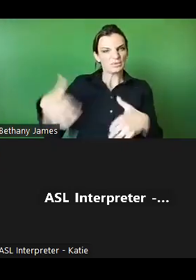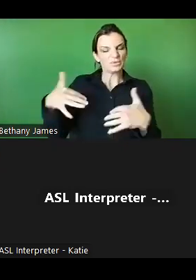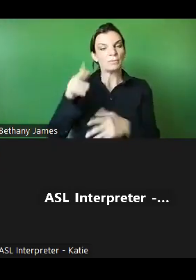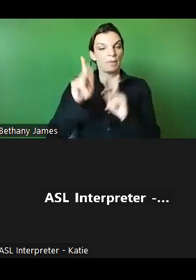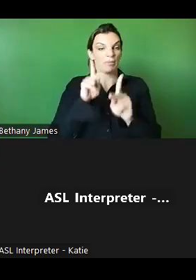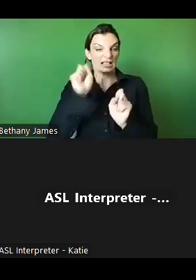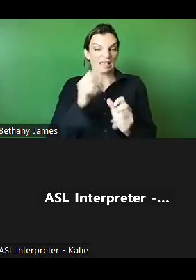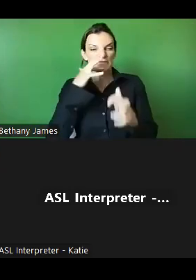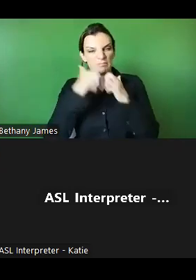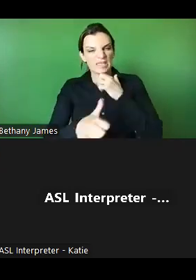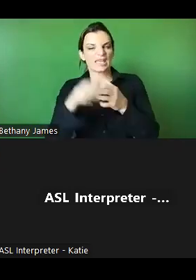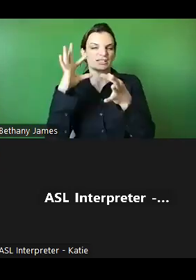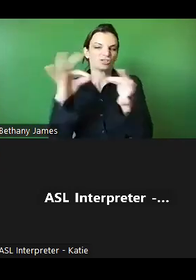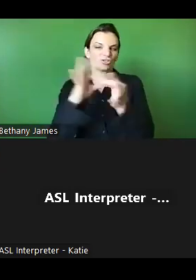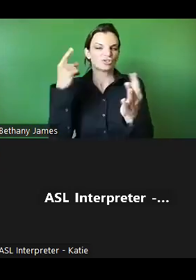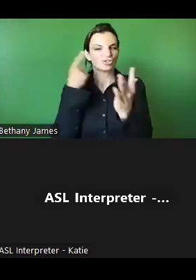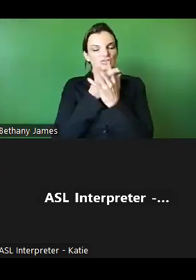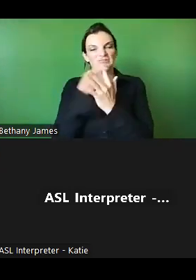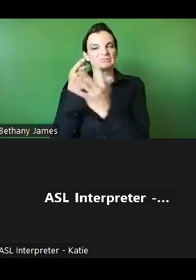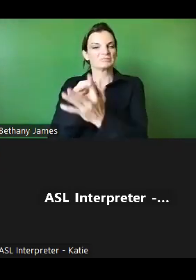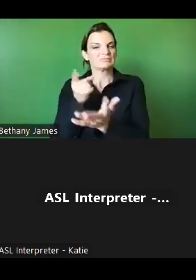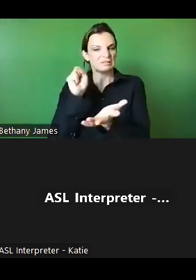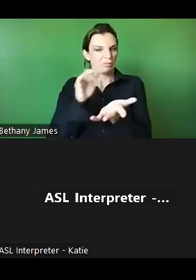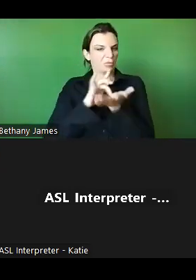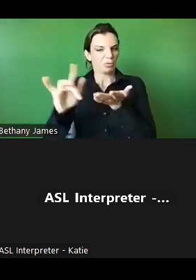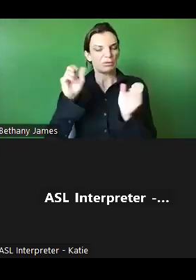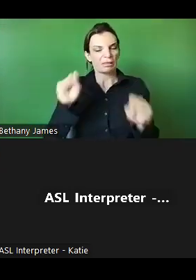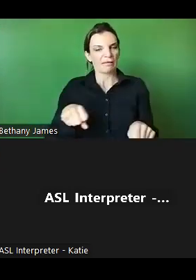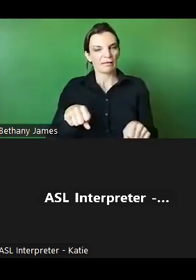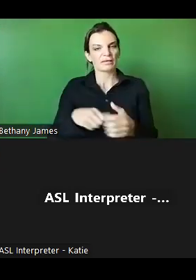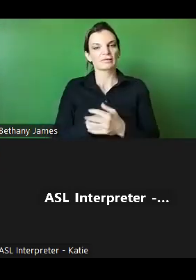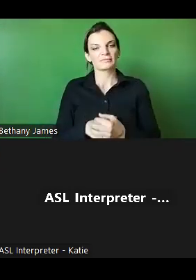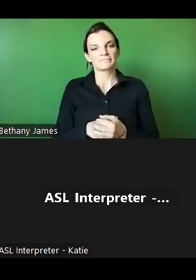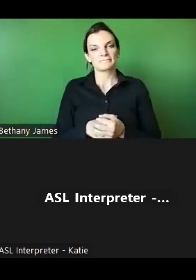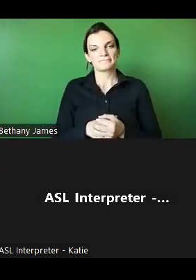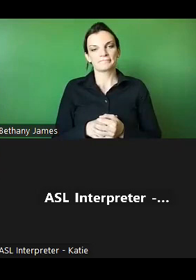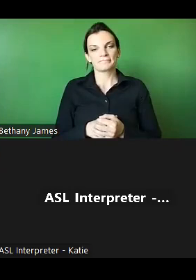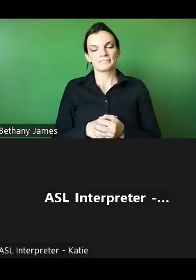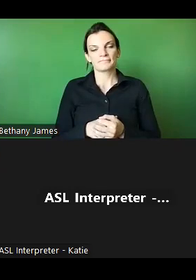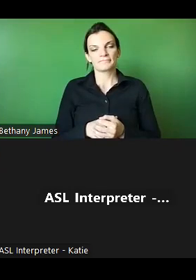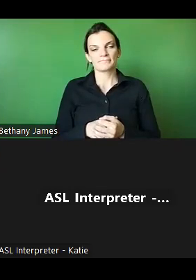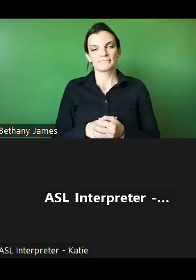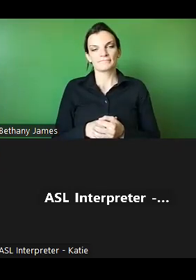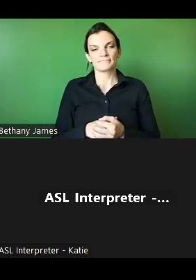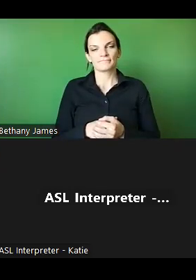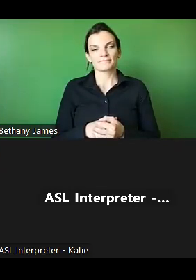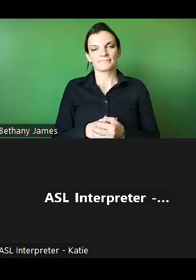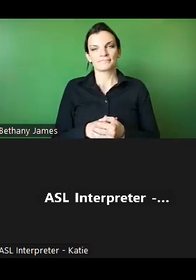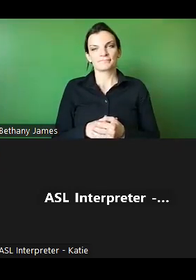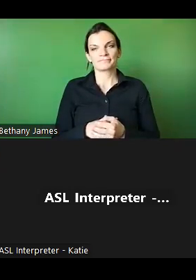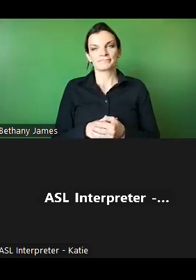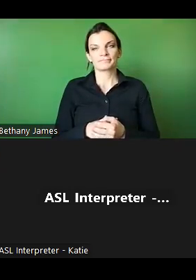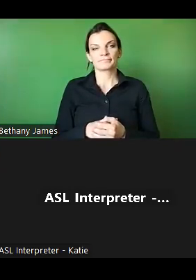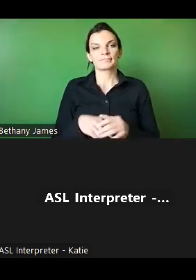with things that they say, but to reframe language in